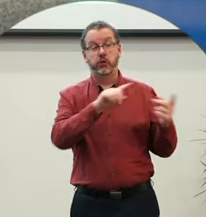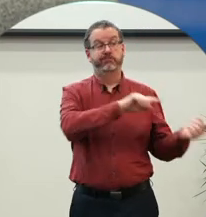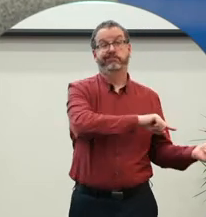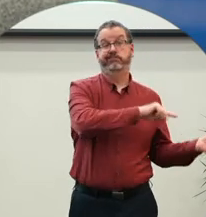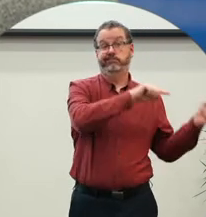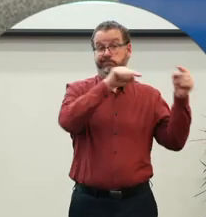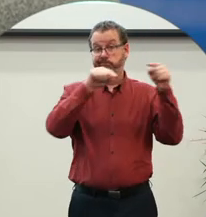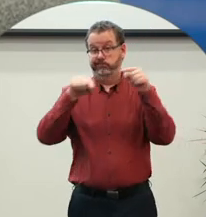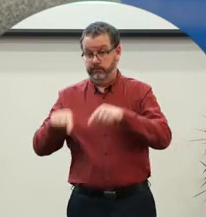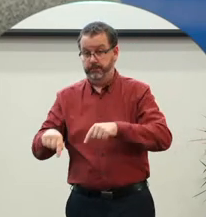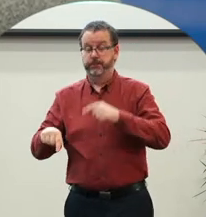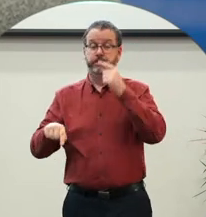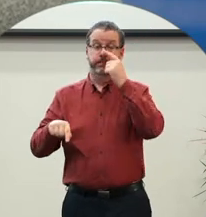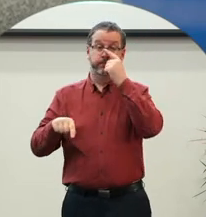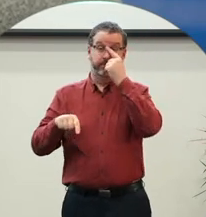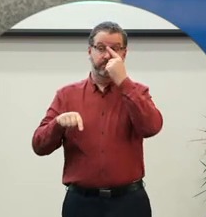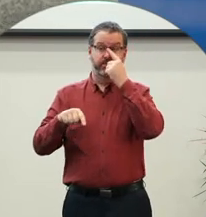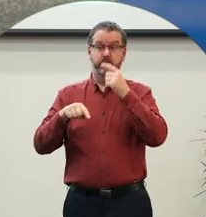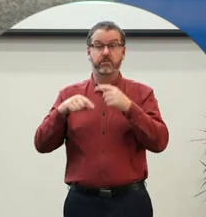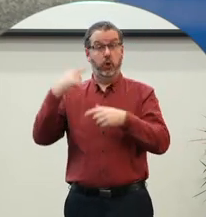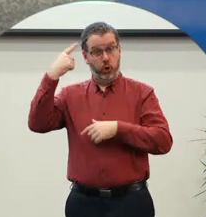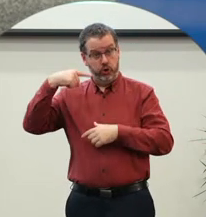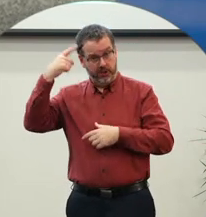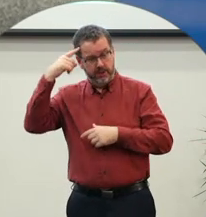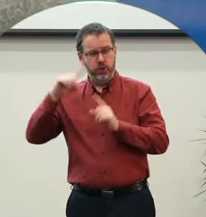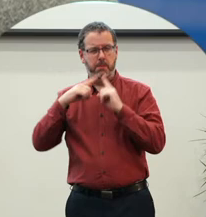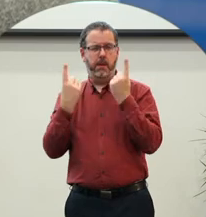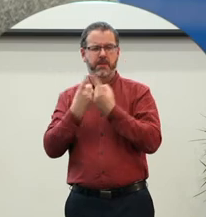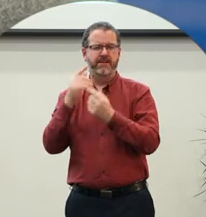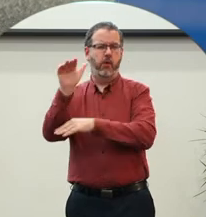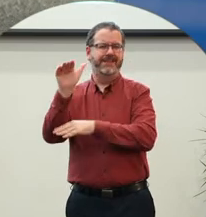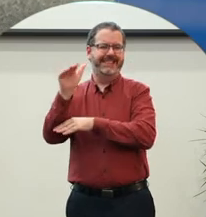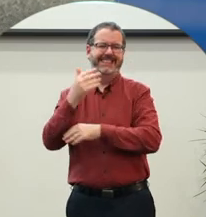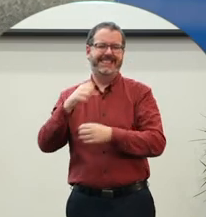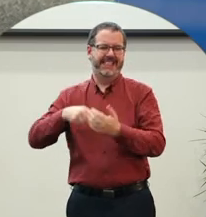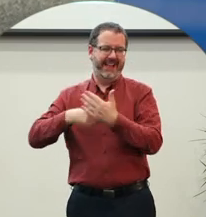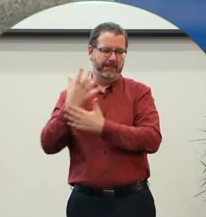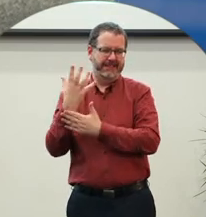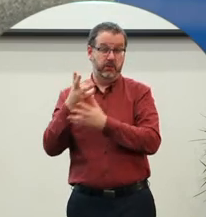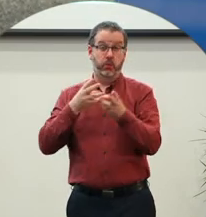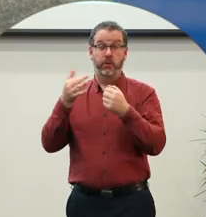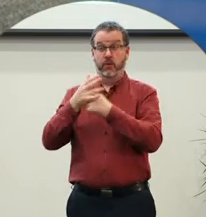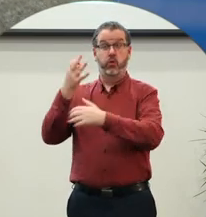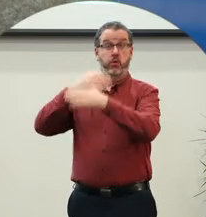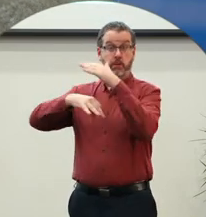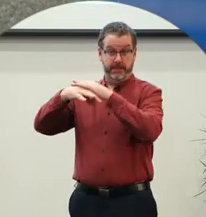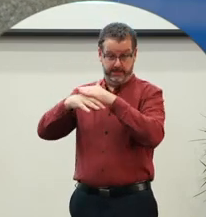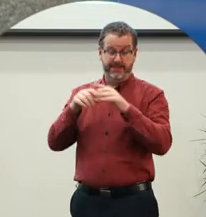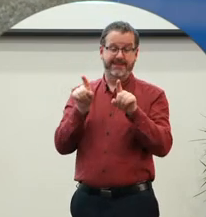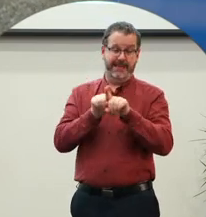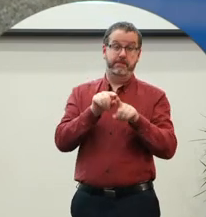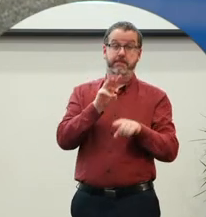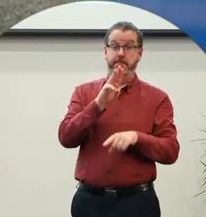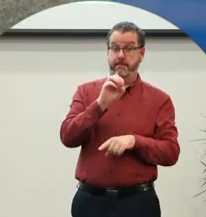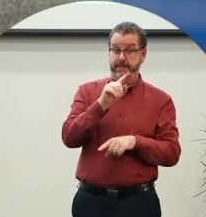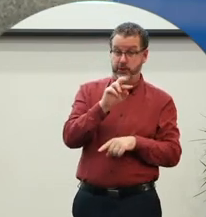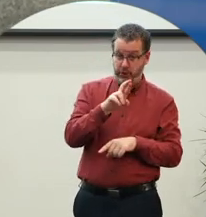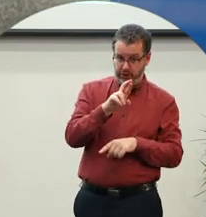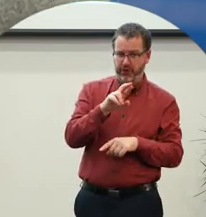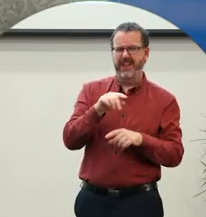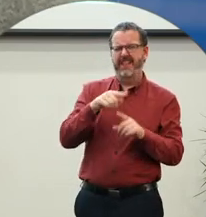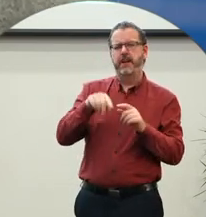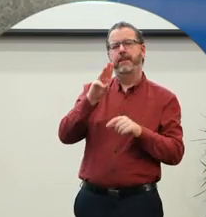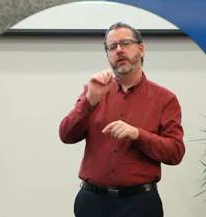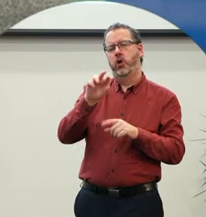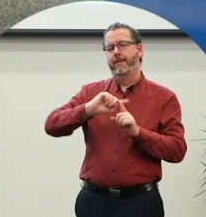Development in London. And so Rose is working for the government with Peter before Peter returned to